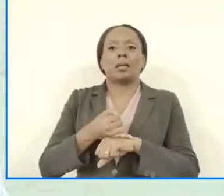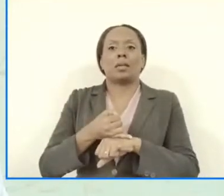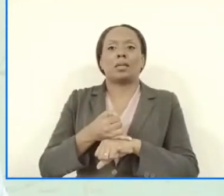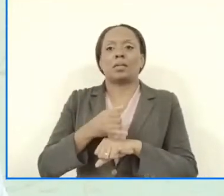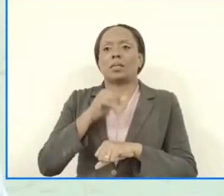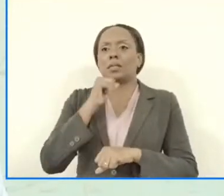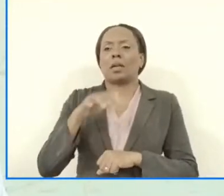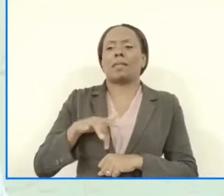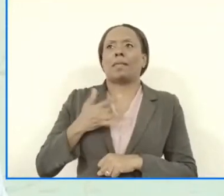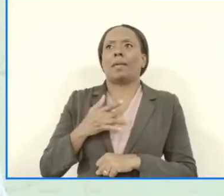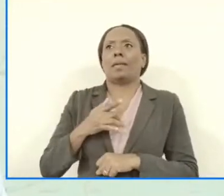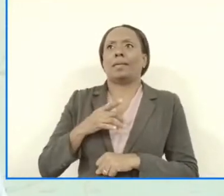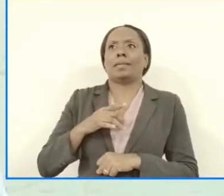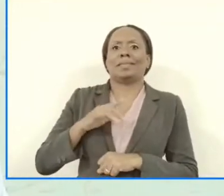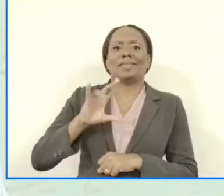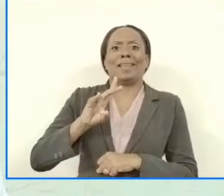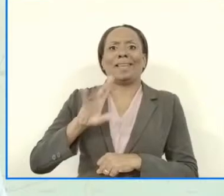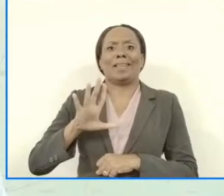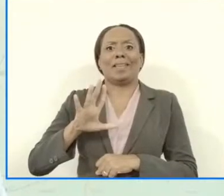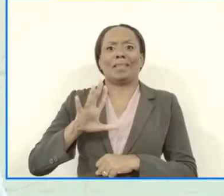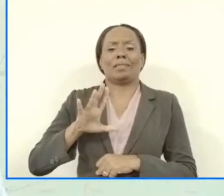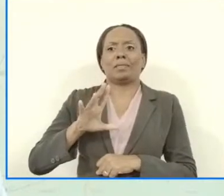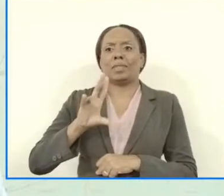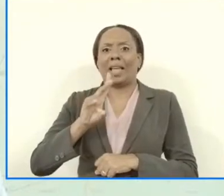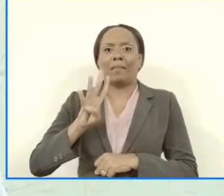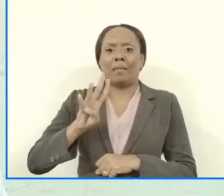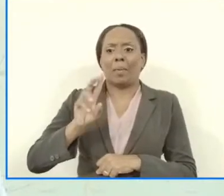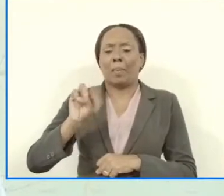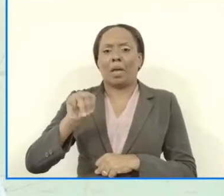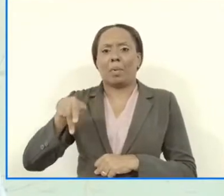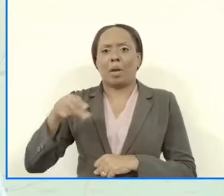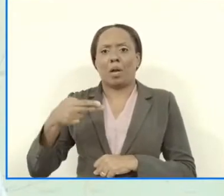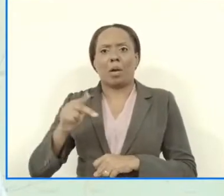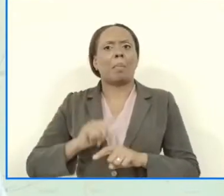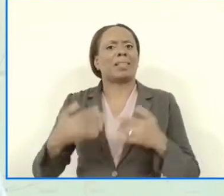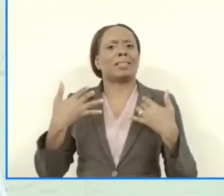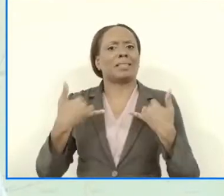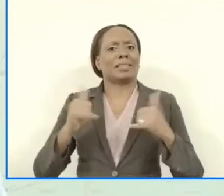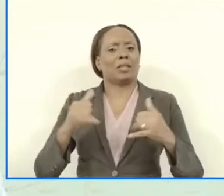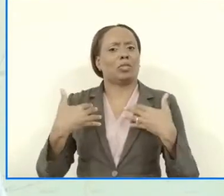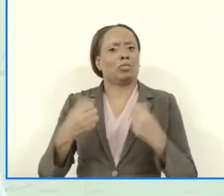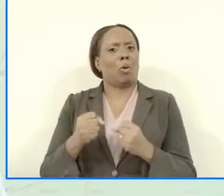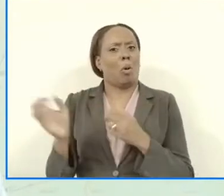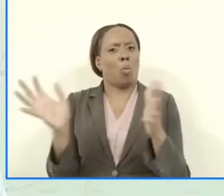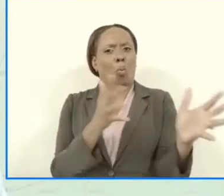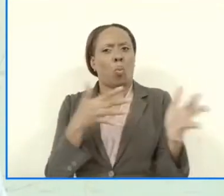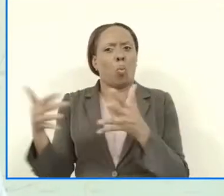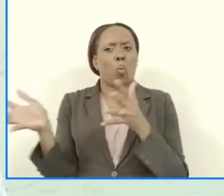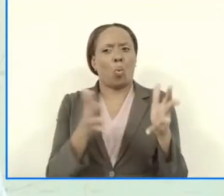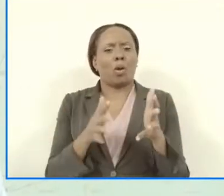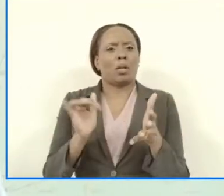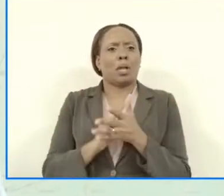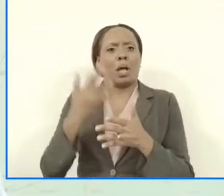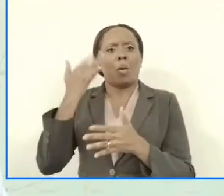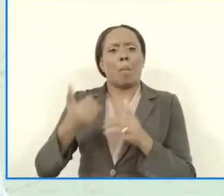force winds. And therefore, that's why I believe there have been extensive damage, particularly around the southern half of the